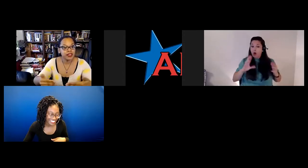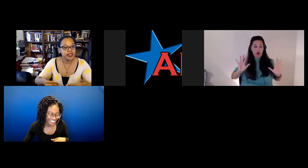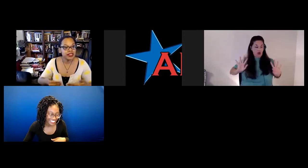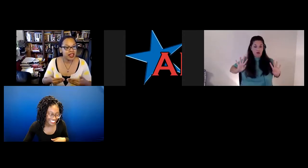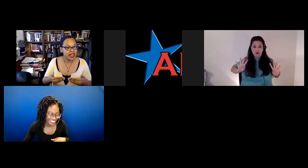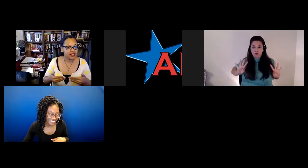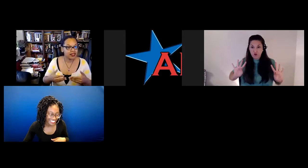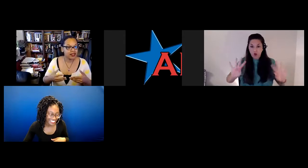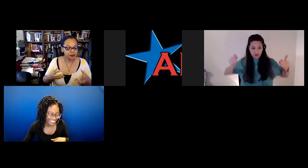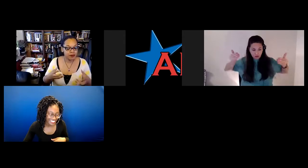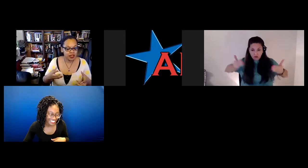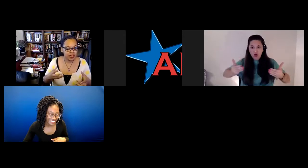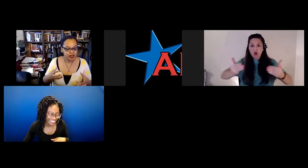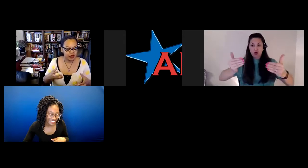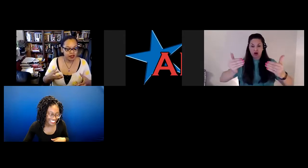way that